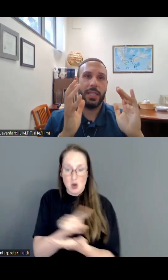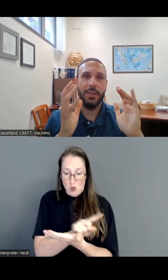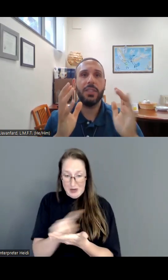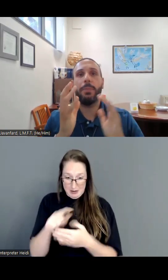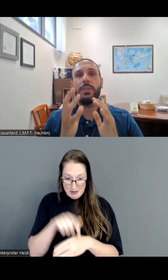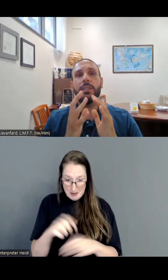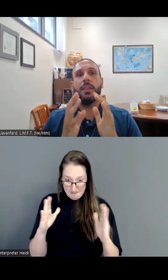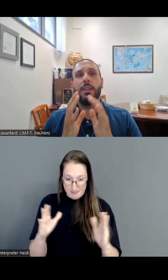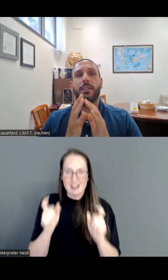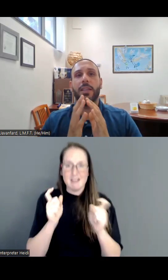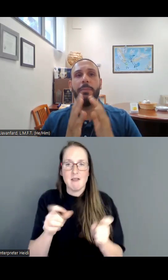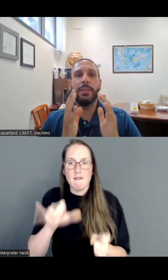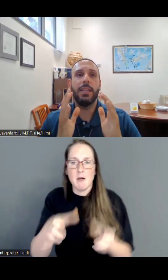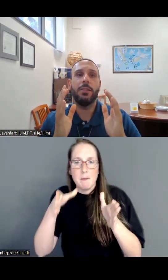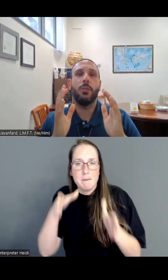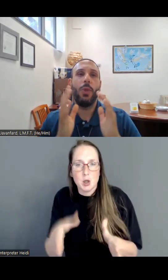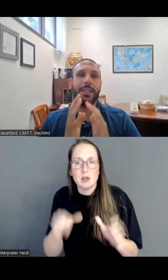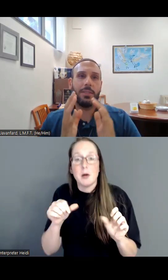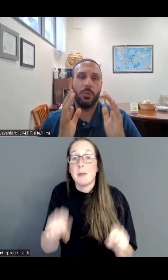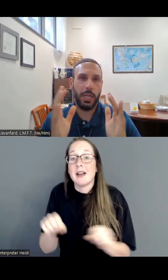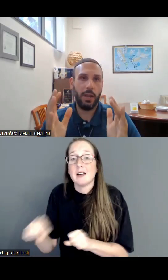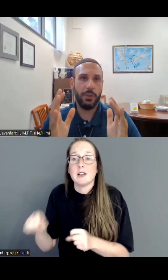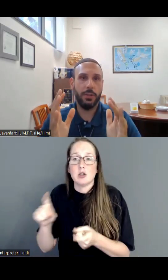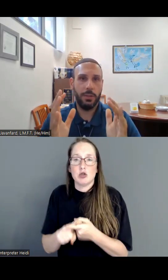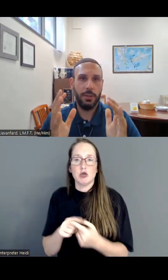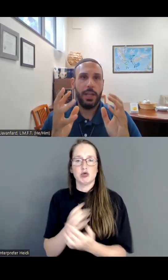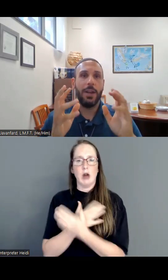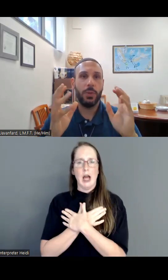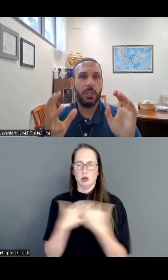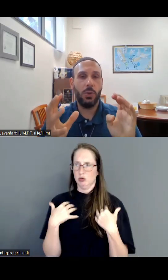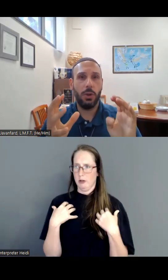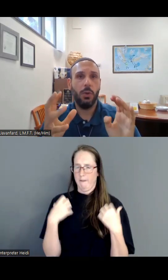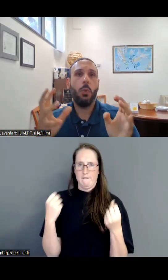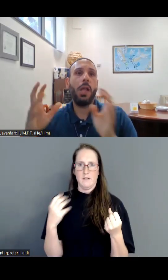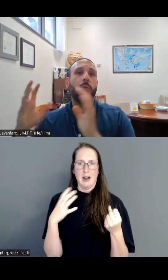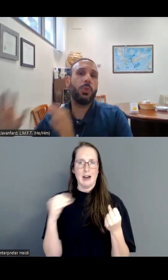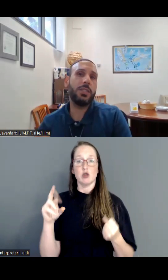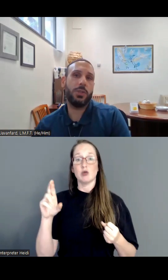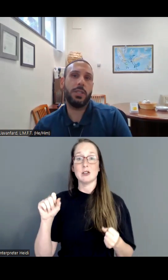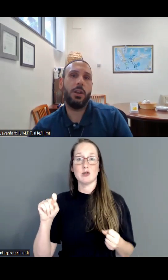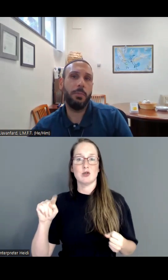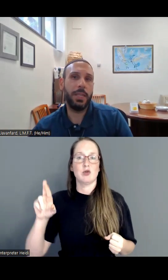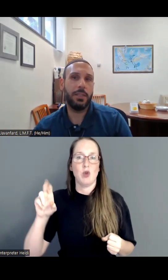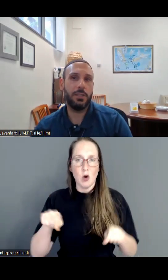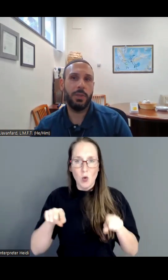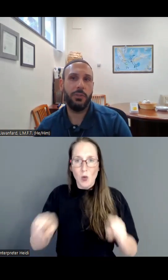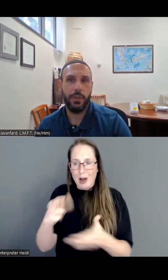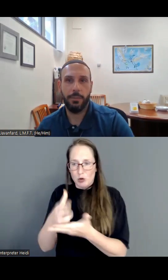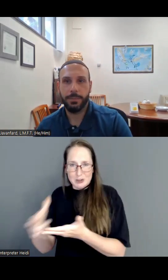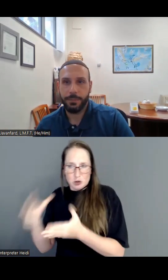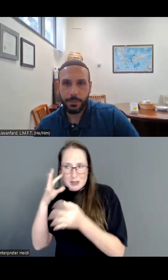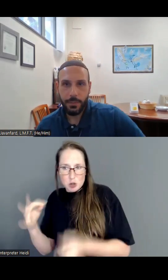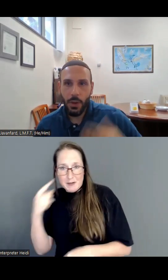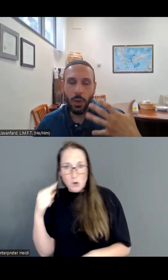time gives the person the ability to rest, recover, and restore while resources are being determined for